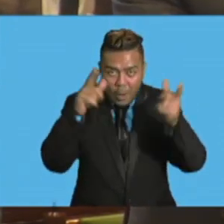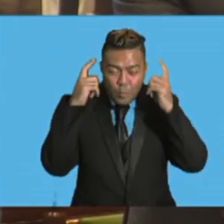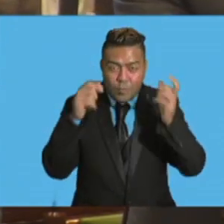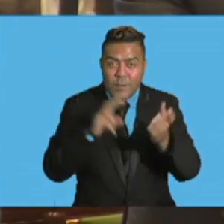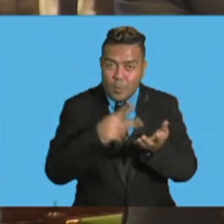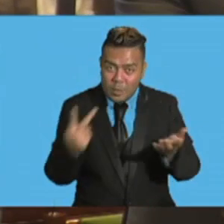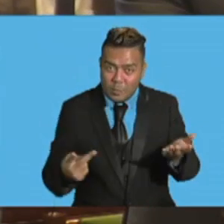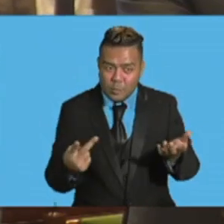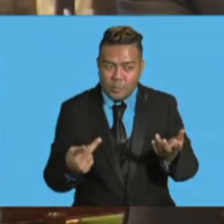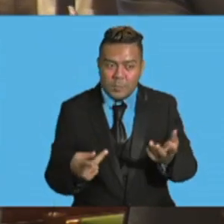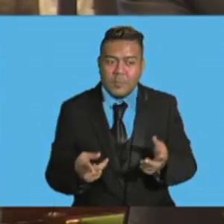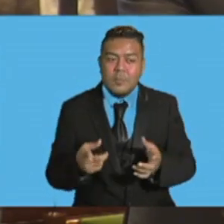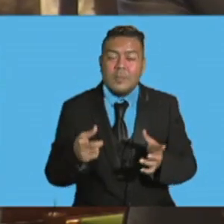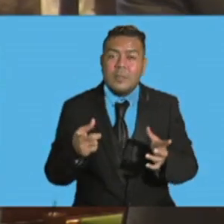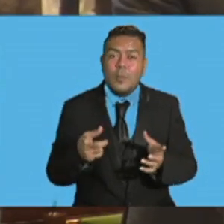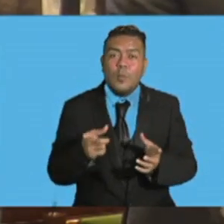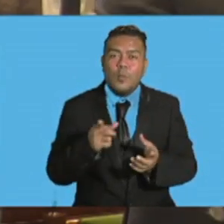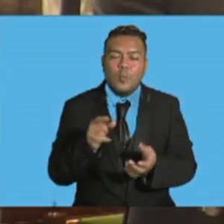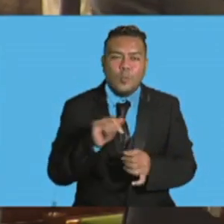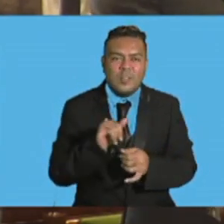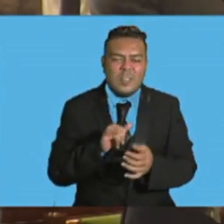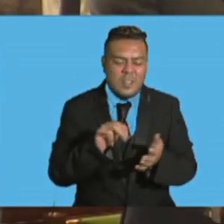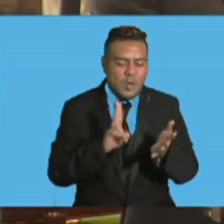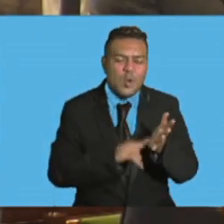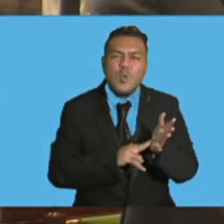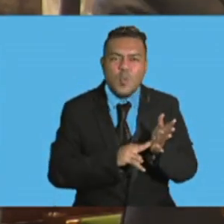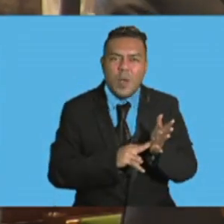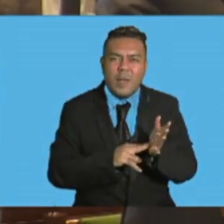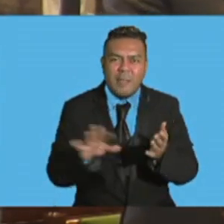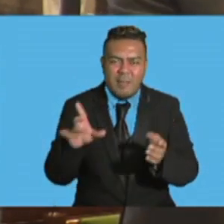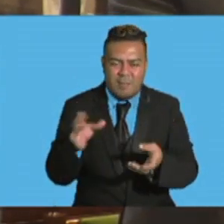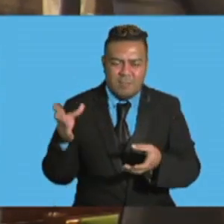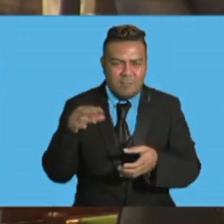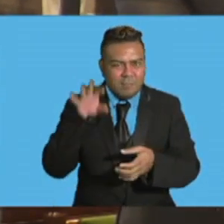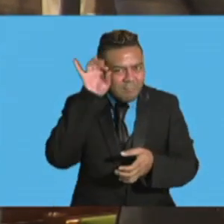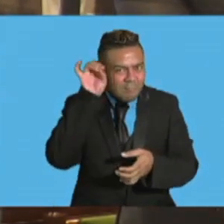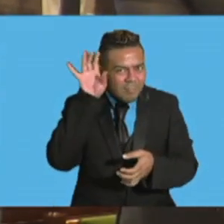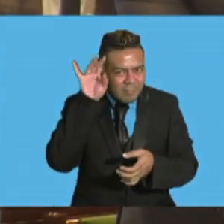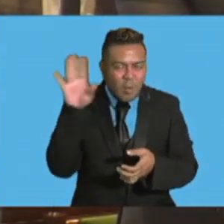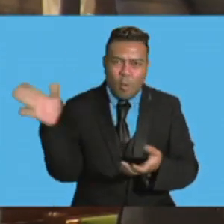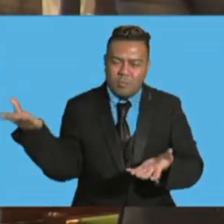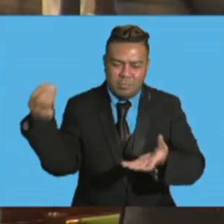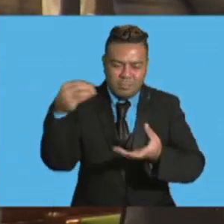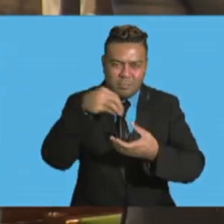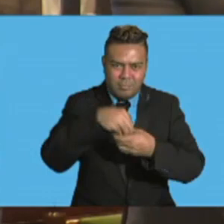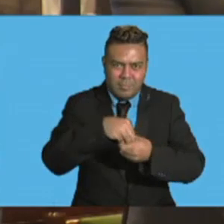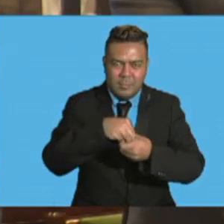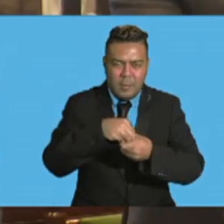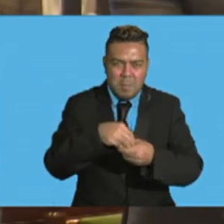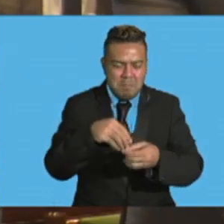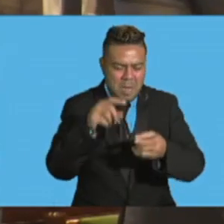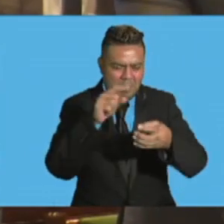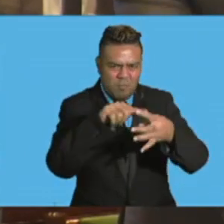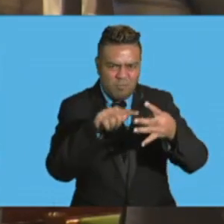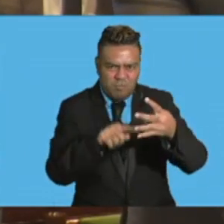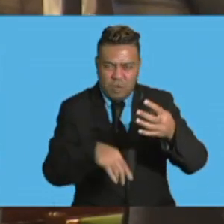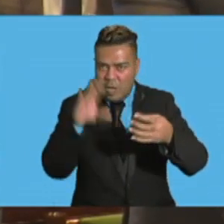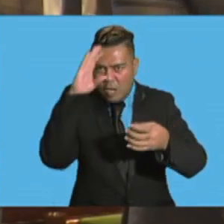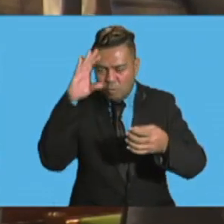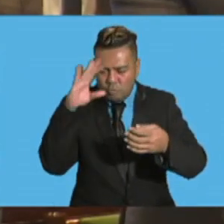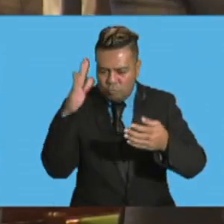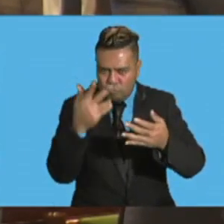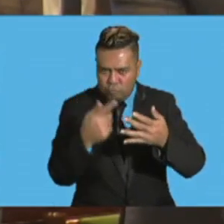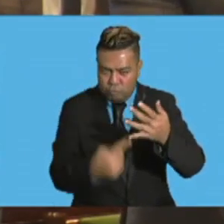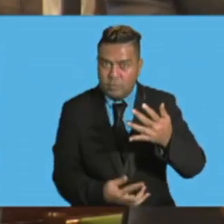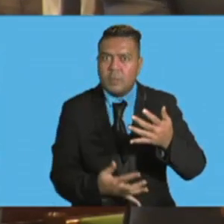of ADB, which is Niue. Mr. Speaker, sir, they all, of course, congratulated Fiji. And indeed, as we said, as the Honourable Prime Minister also